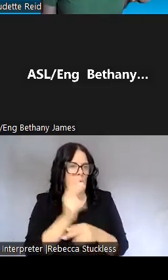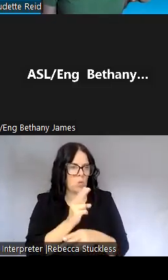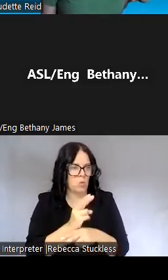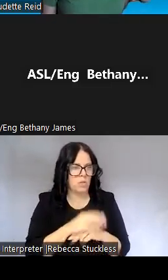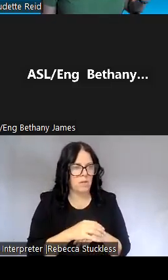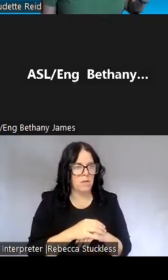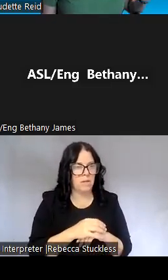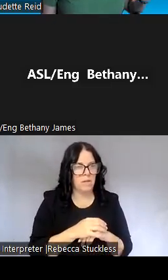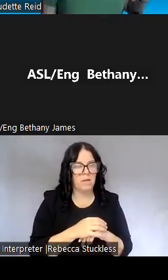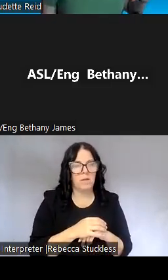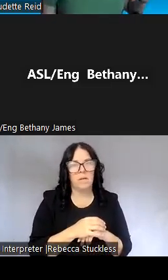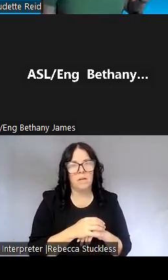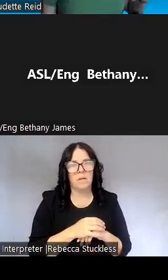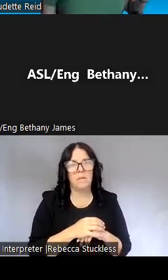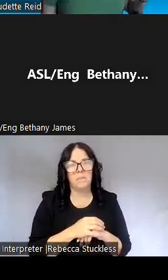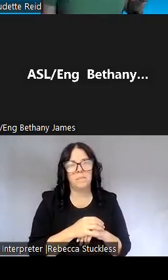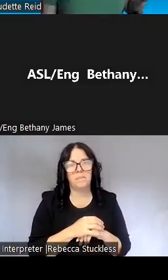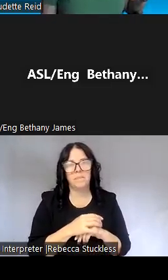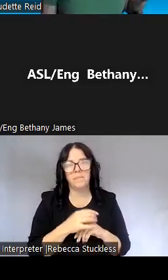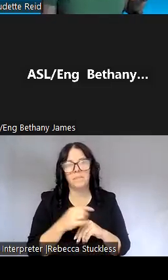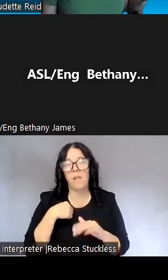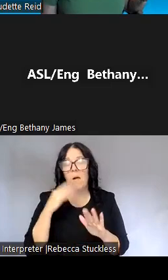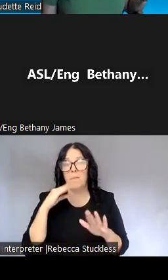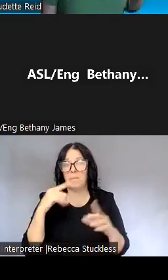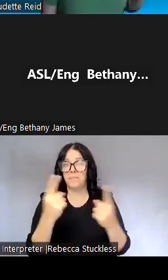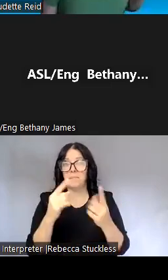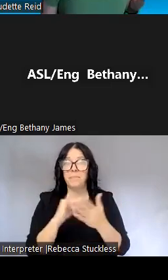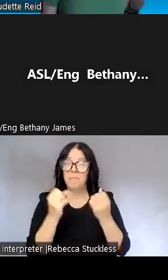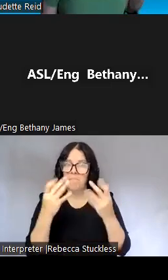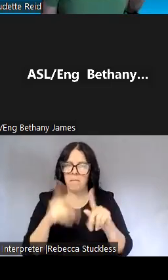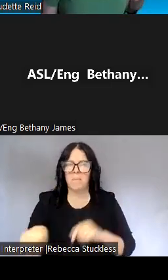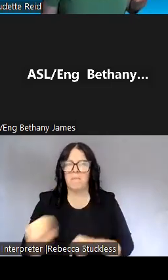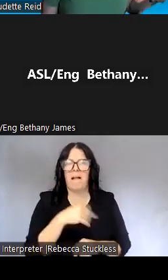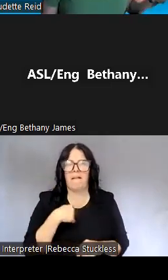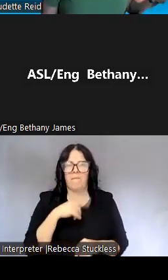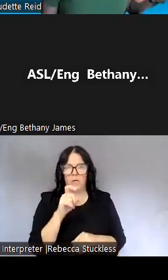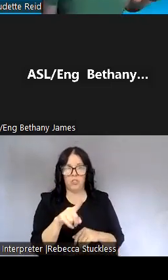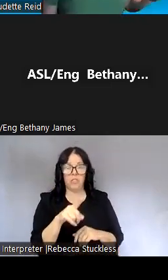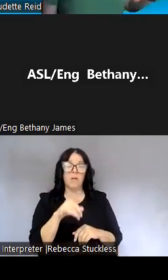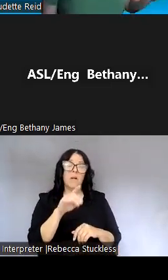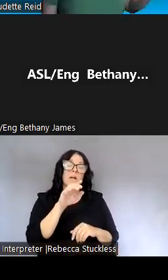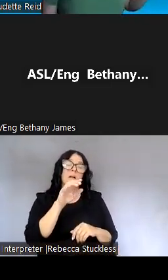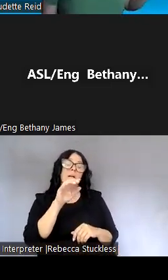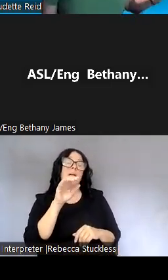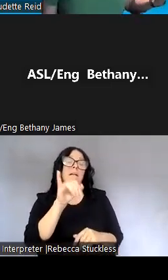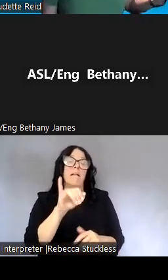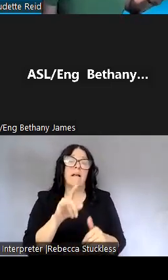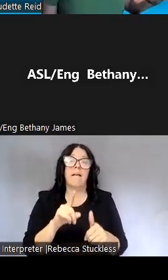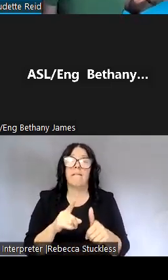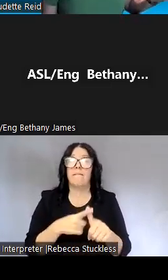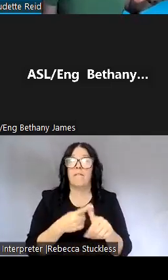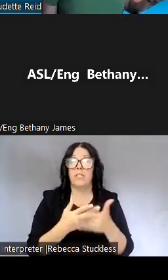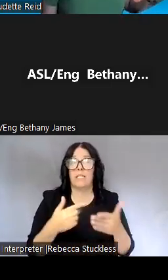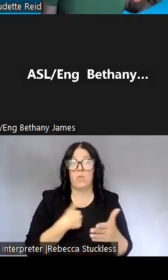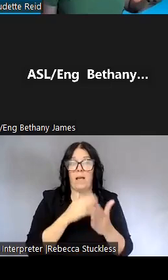people have questions about. So First, the things that we're going to be talking about, the types